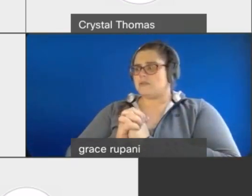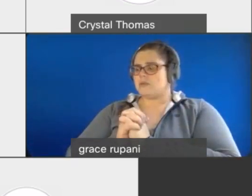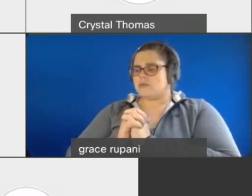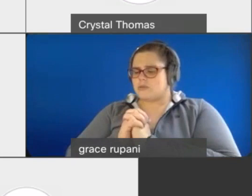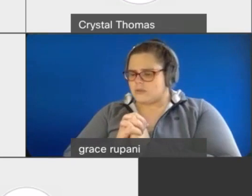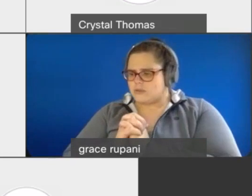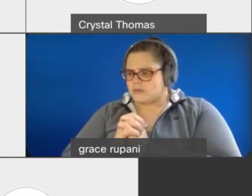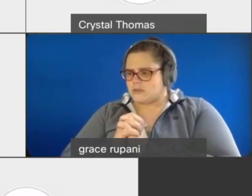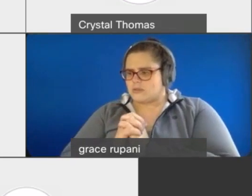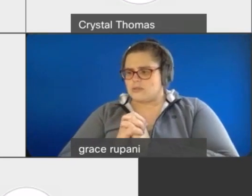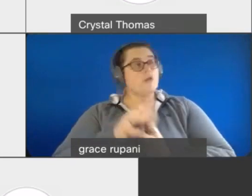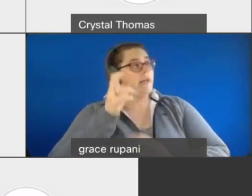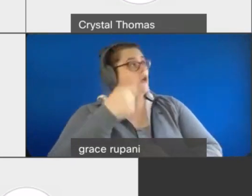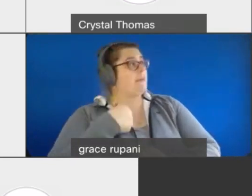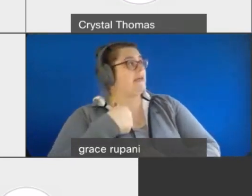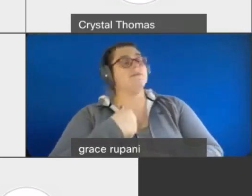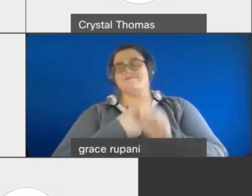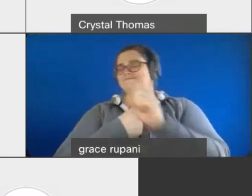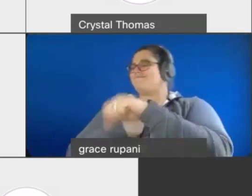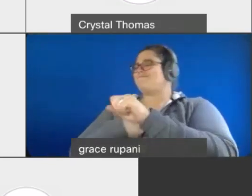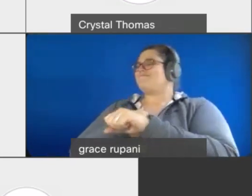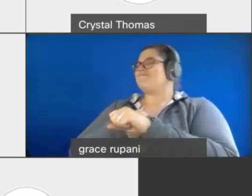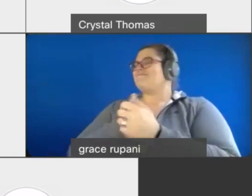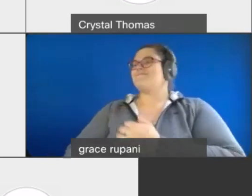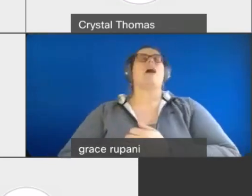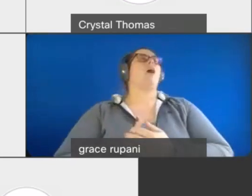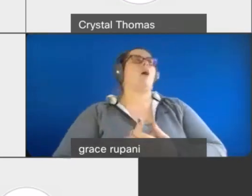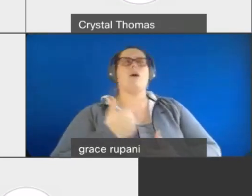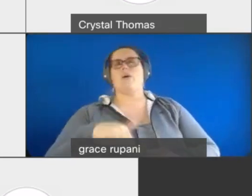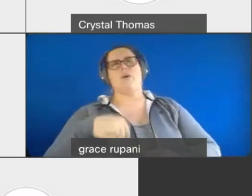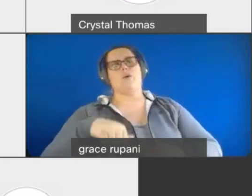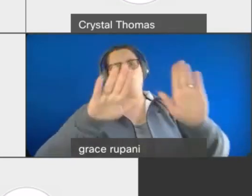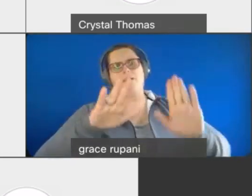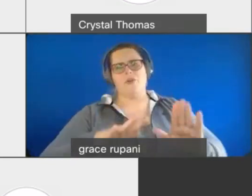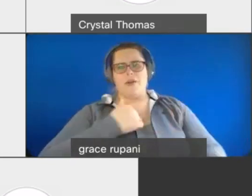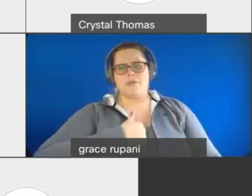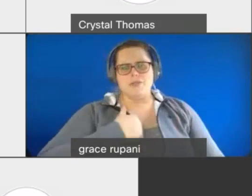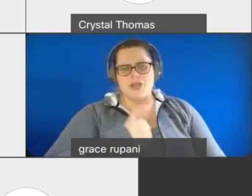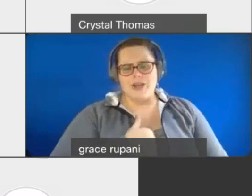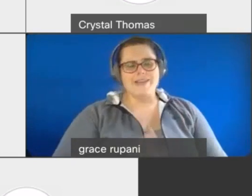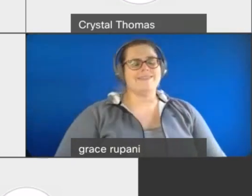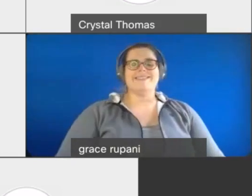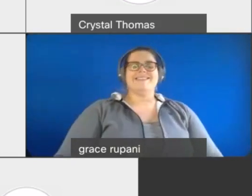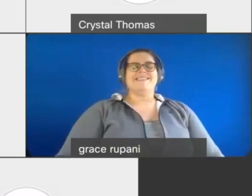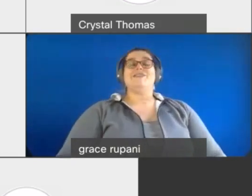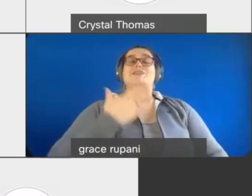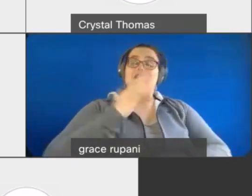Can you hear me? Yes, we can hear you now. Thank you. Oh, wonderful. I'm so sorry. Good afternoon, everybody.